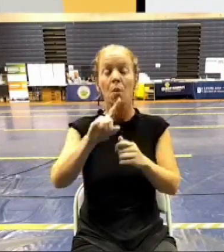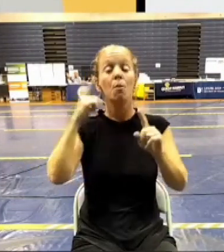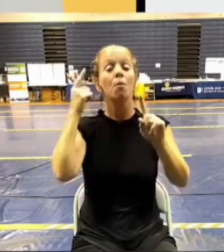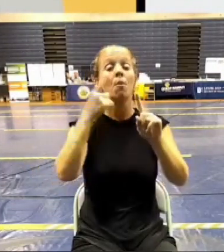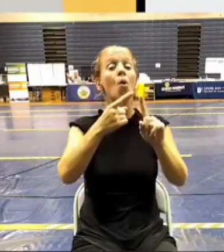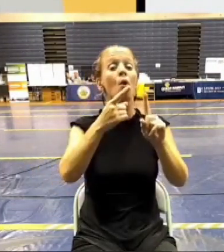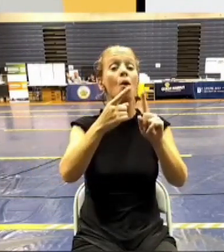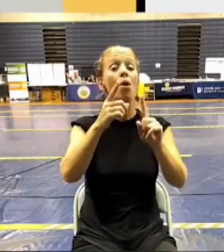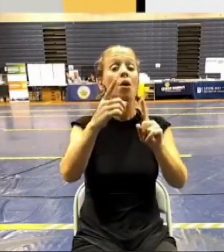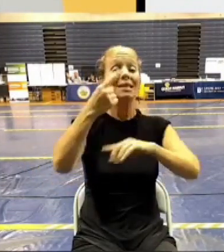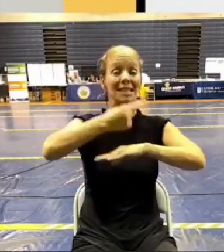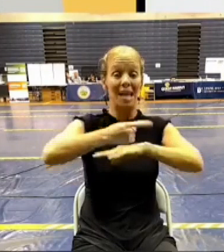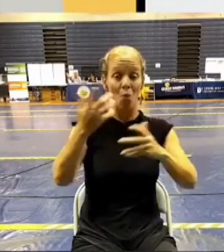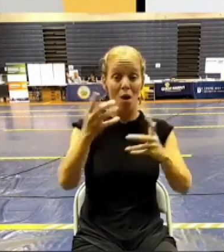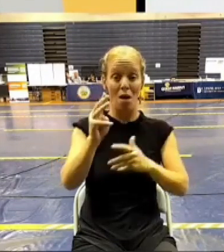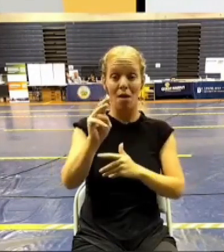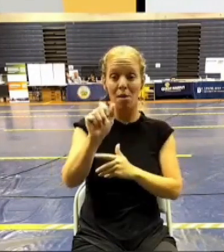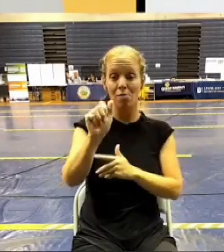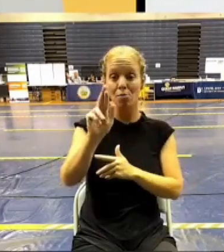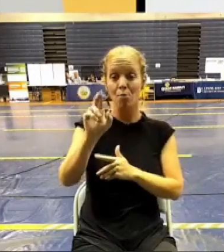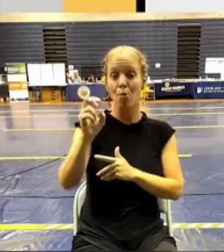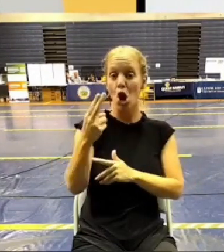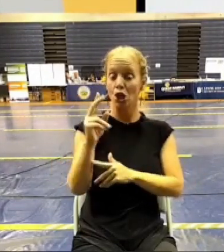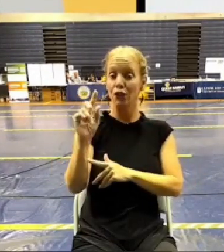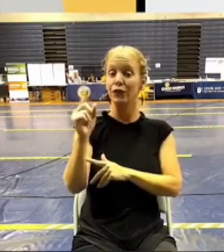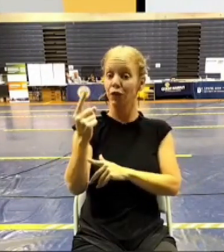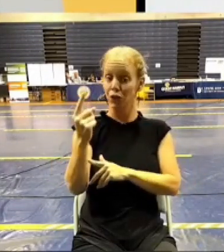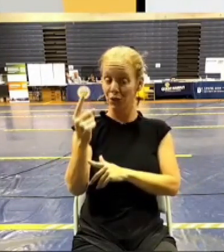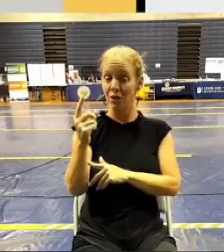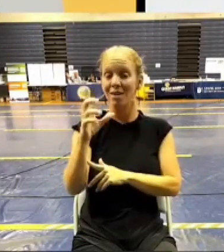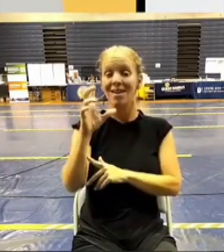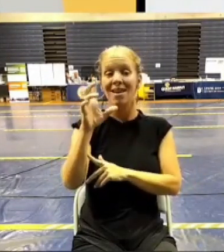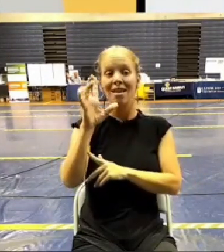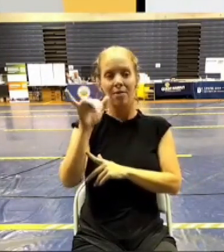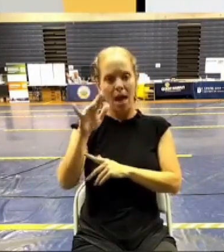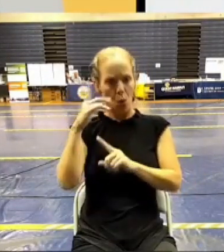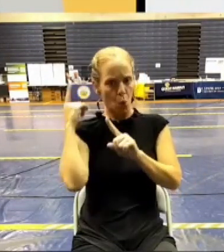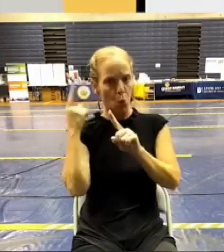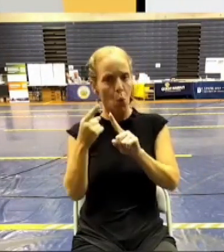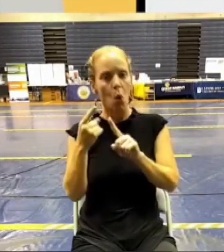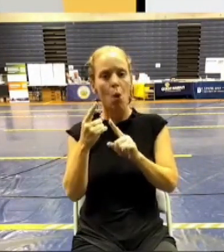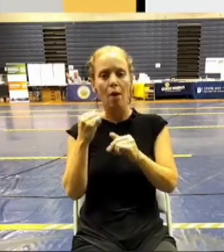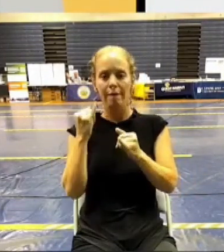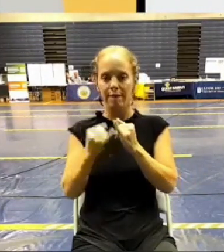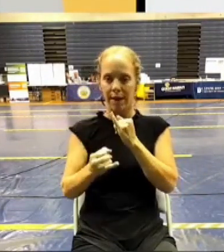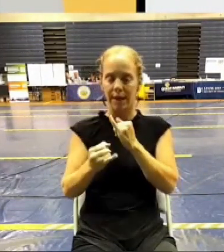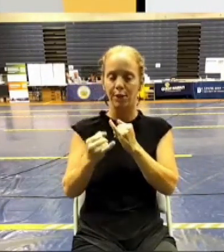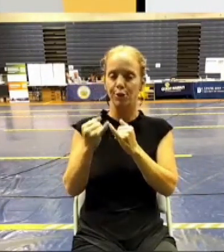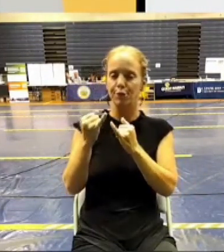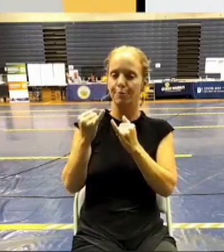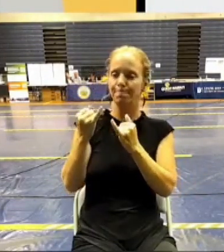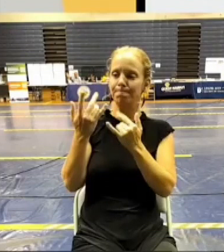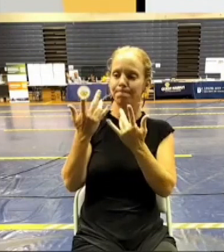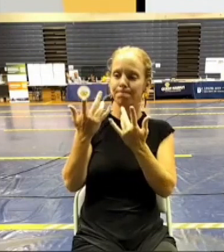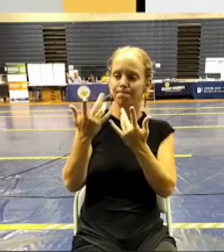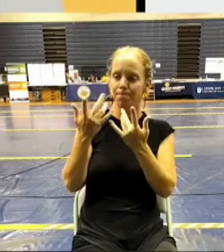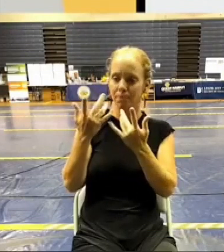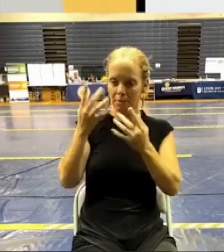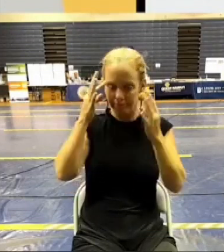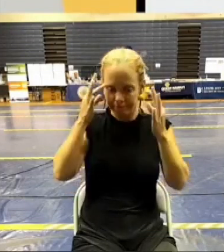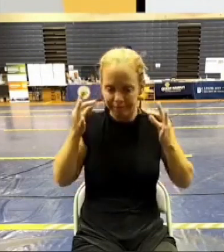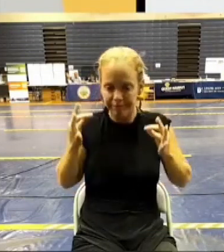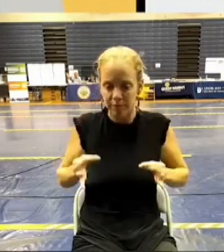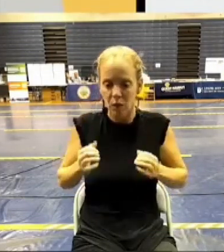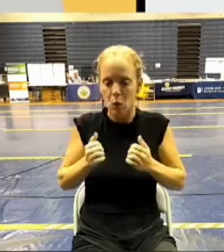1st. That is the date that we are targeting to make the final selection on the permanent disposal site. Why March